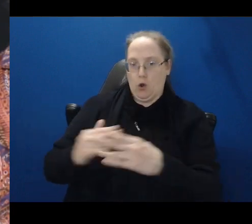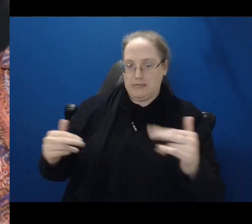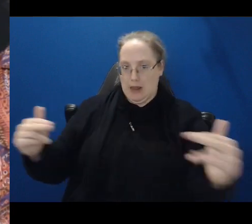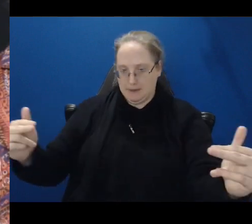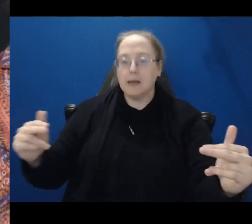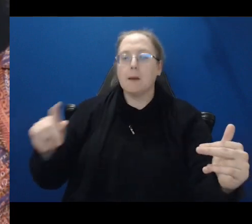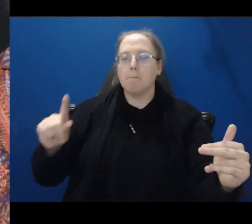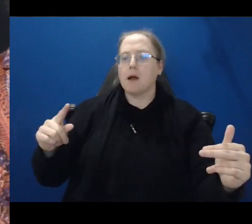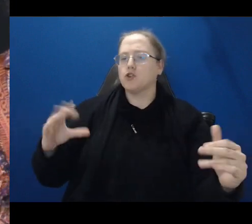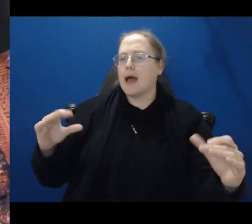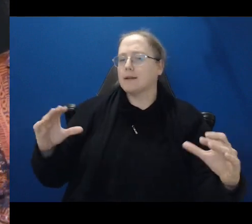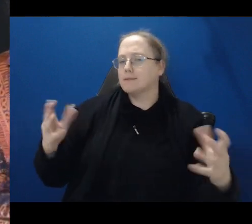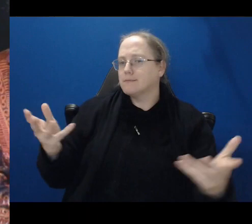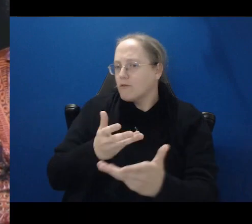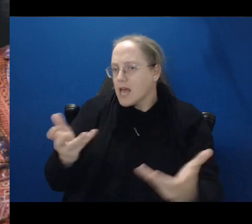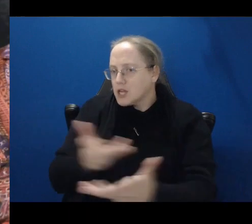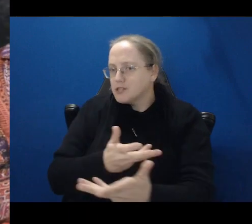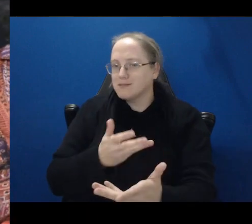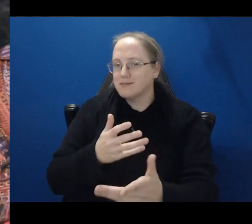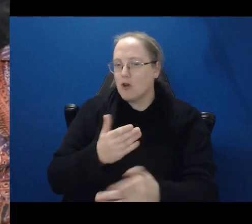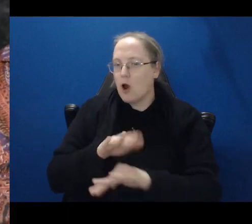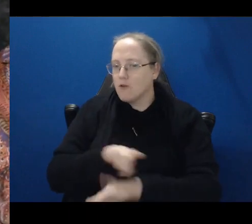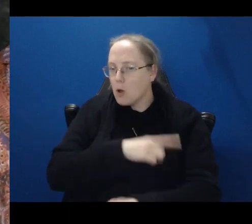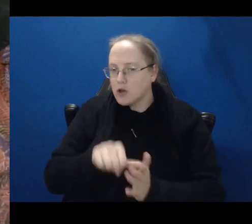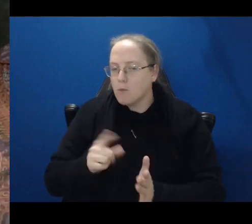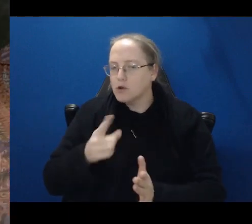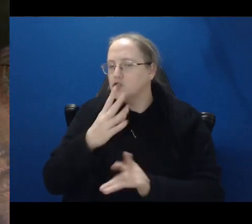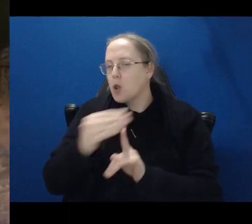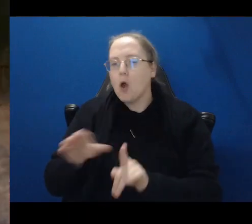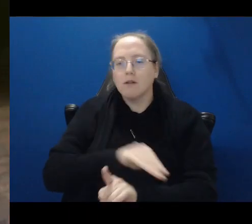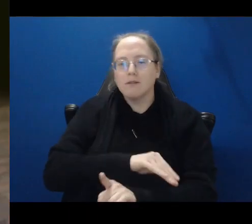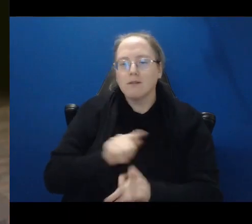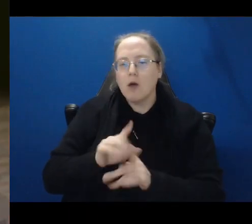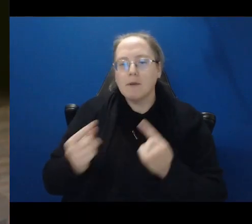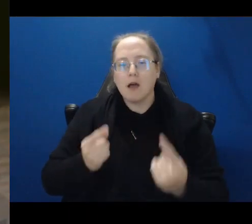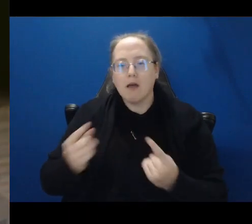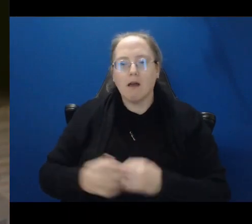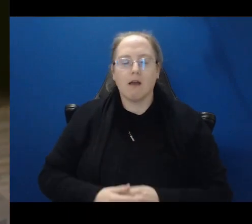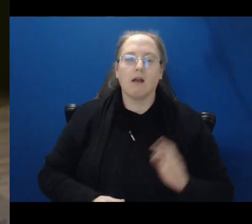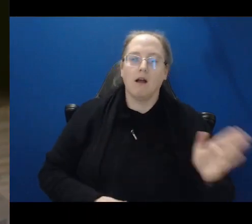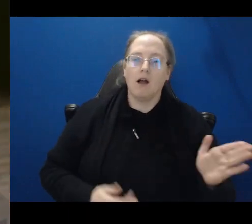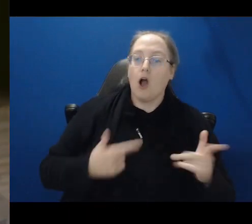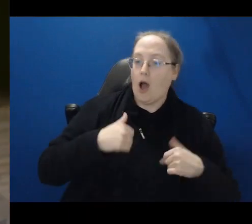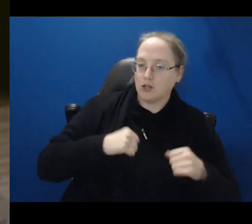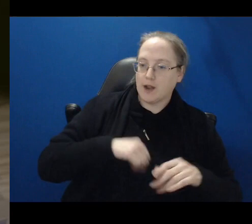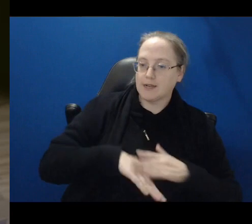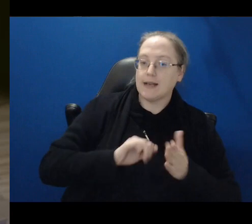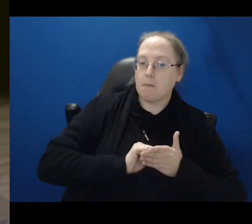time. What did you learn from each other, I guess? Well, I trained as a printmaker, and I see the layering of